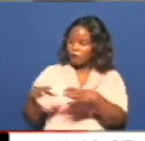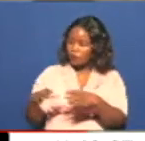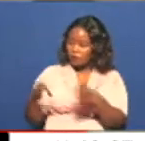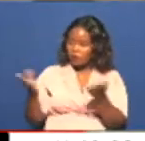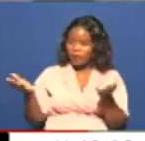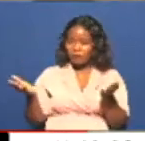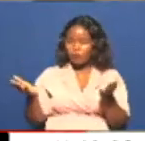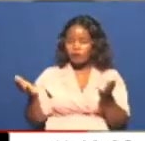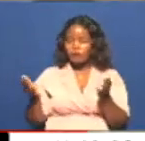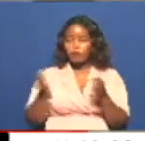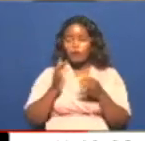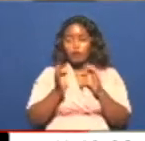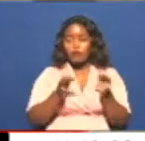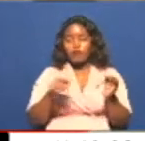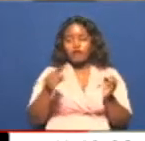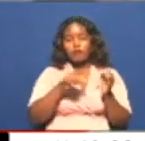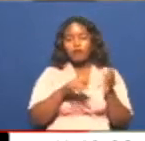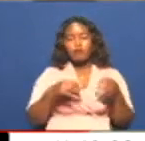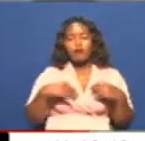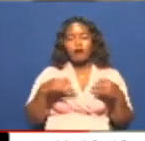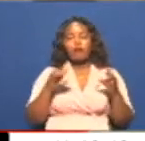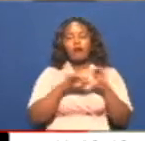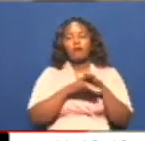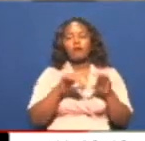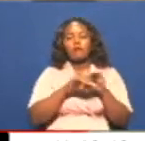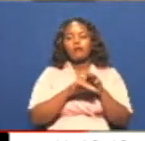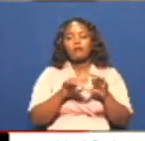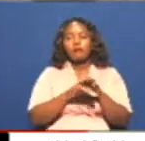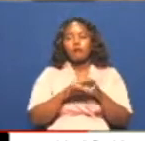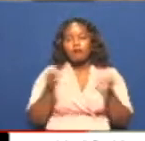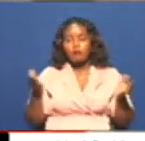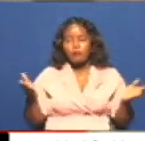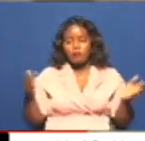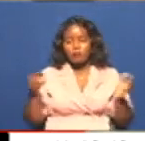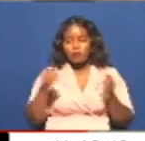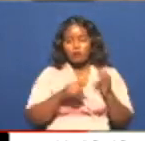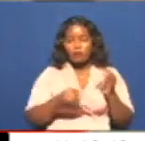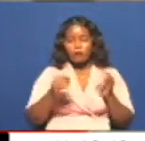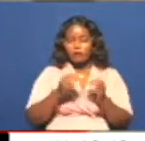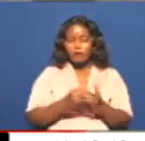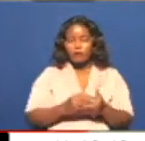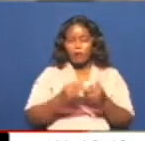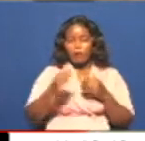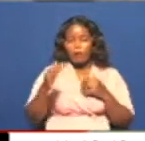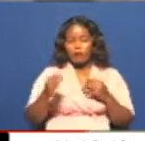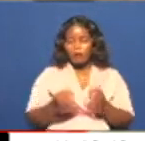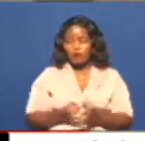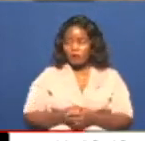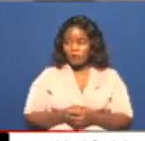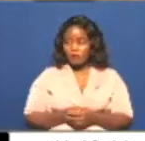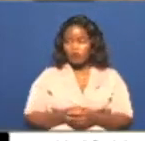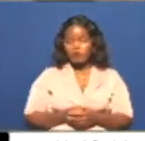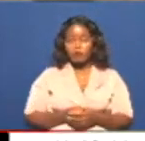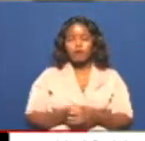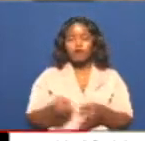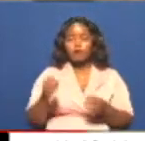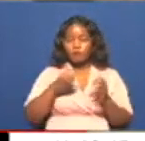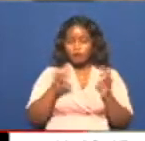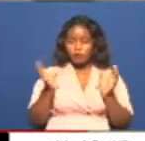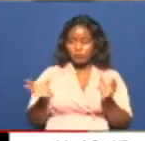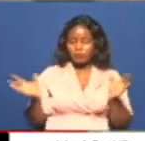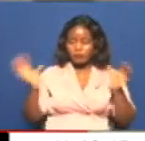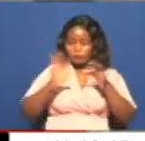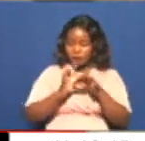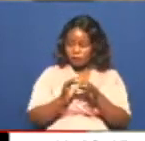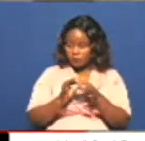coalition, you're still a member of your own party. You know, so it's not really just a matter of, yeah, let's come together. Because what it